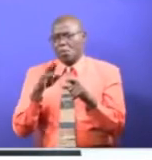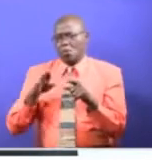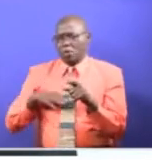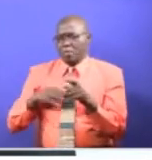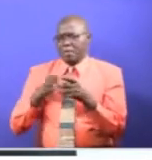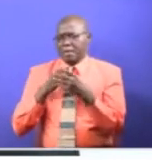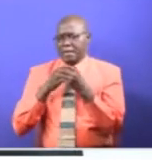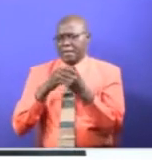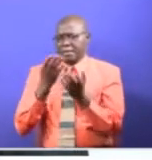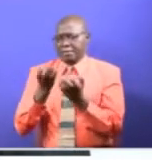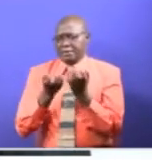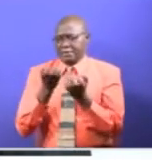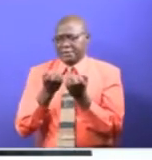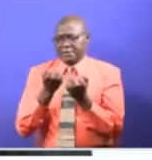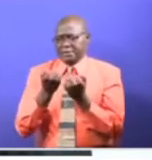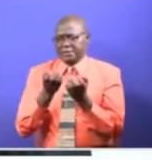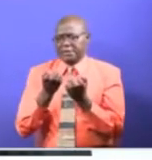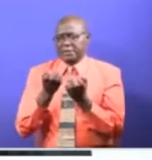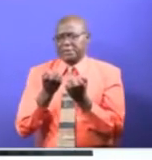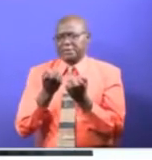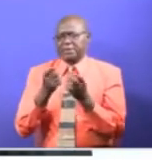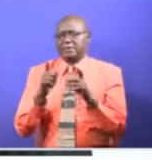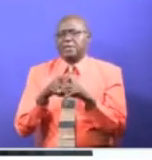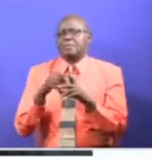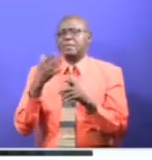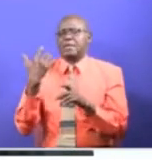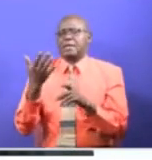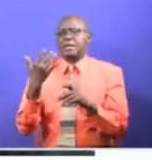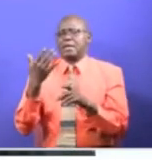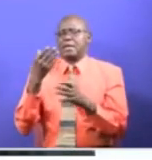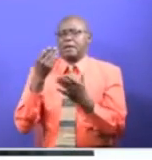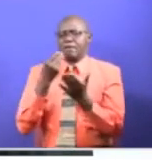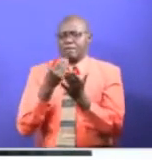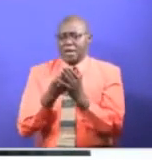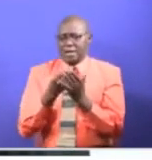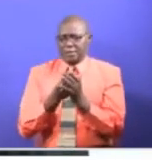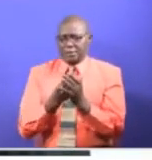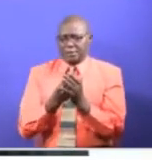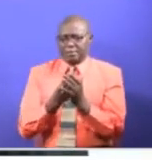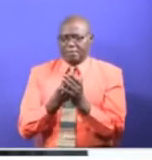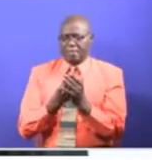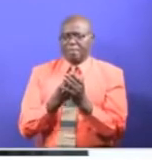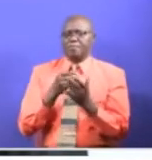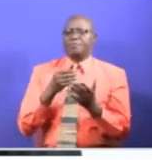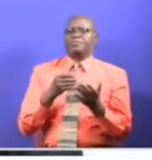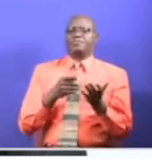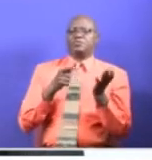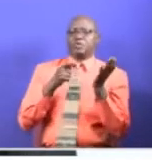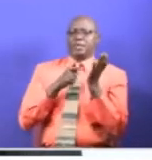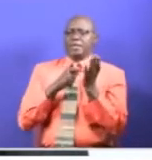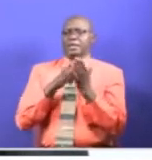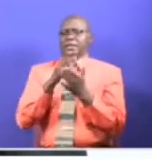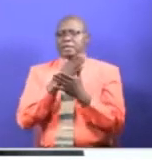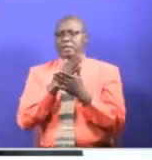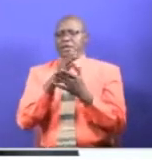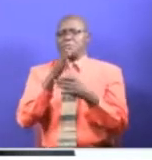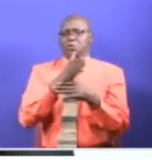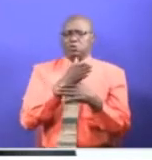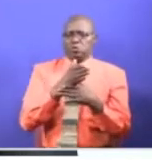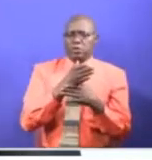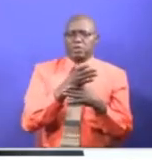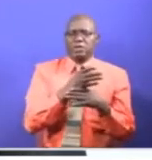women-led businesses, and green financing. Credit sharing between 50 to